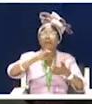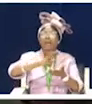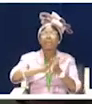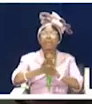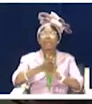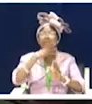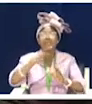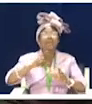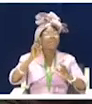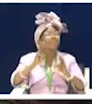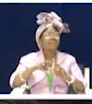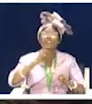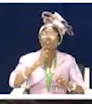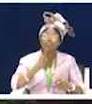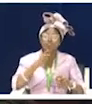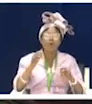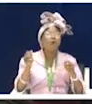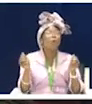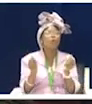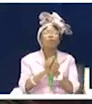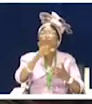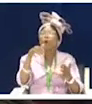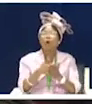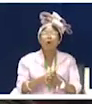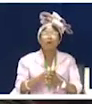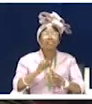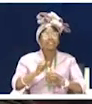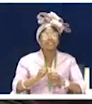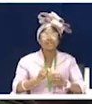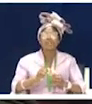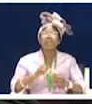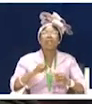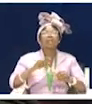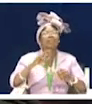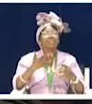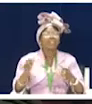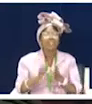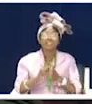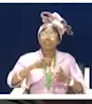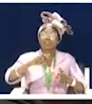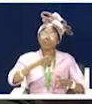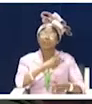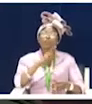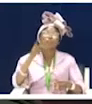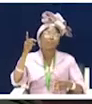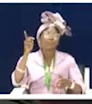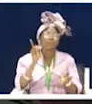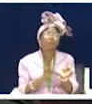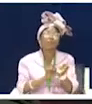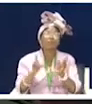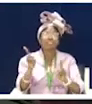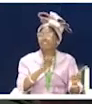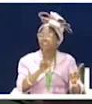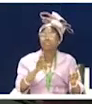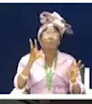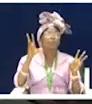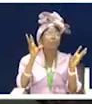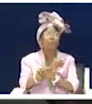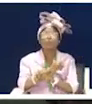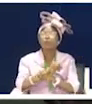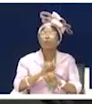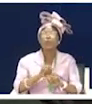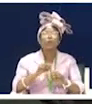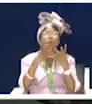sight, despite all the efforts of the doctors. Her organs also began to shut down. But after